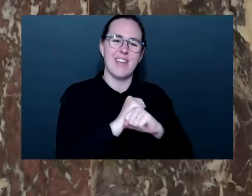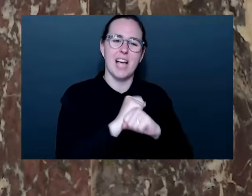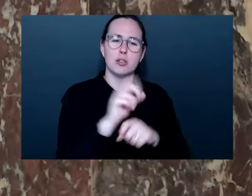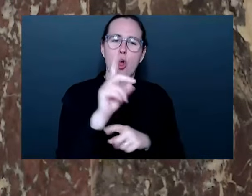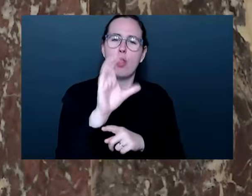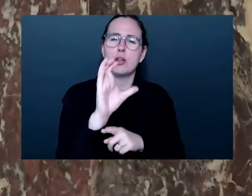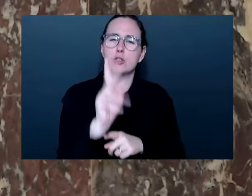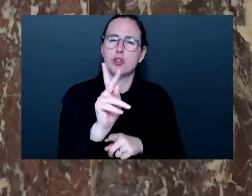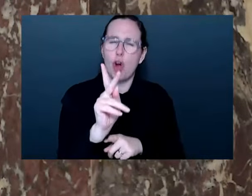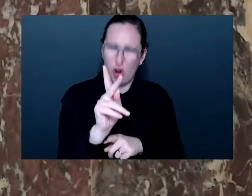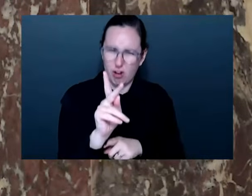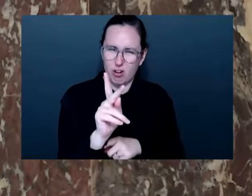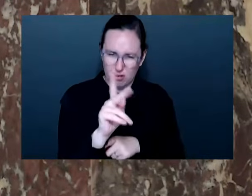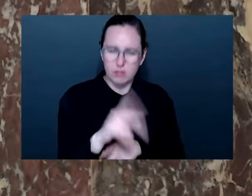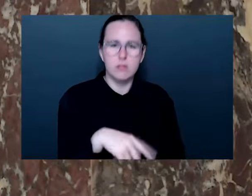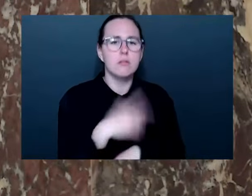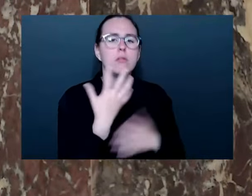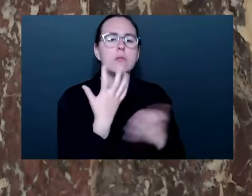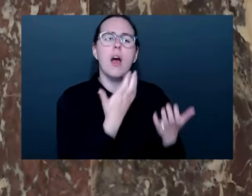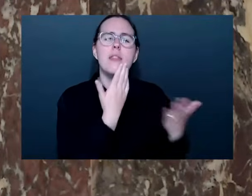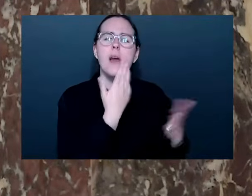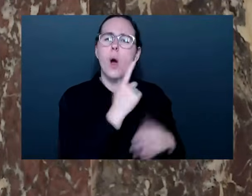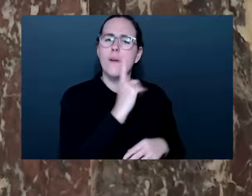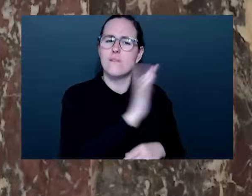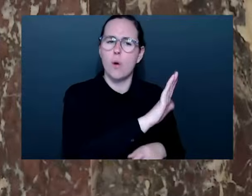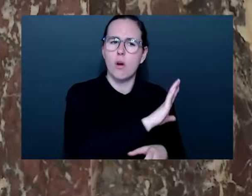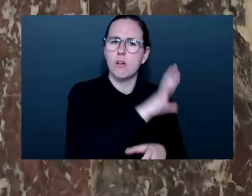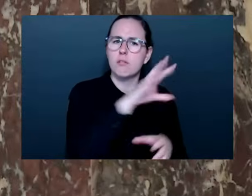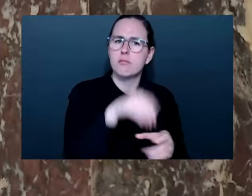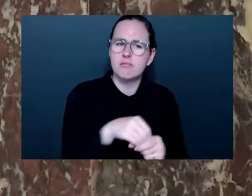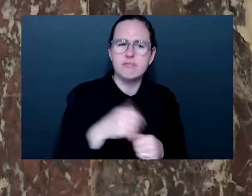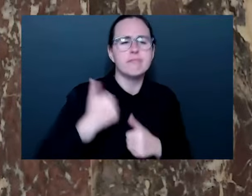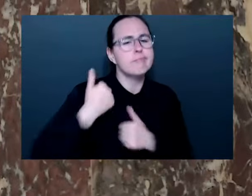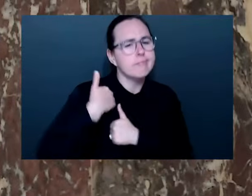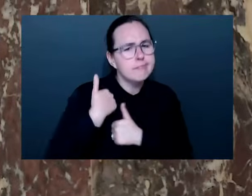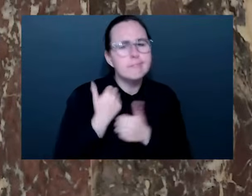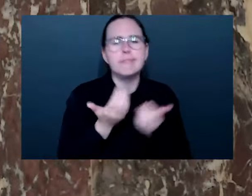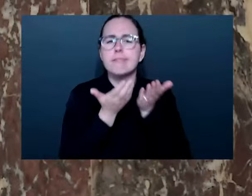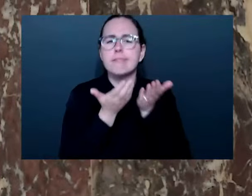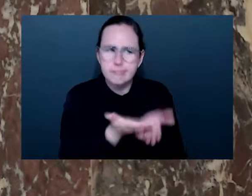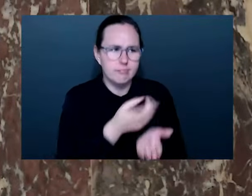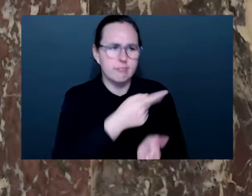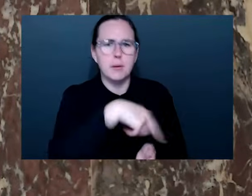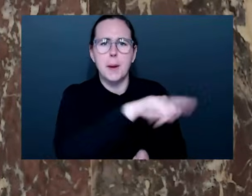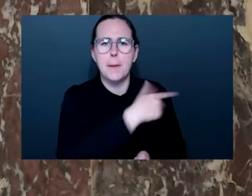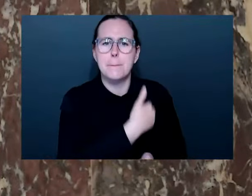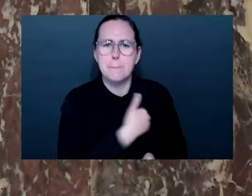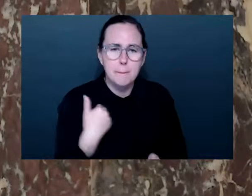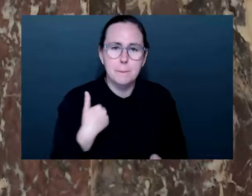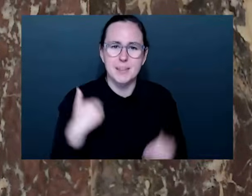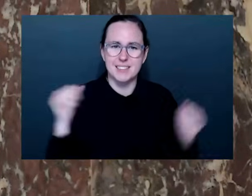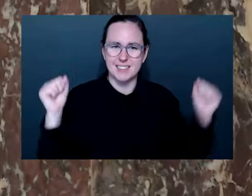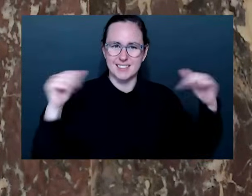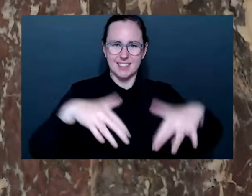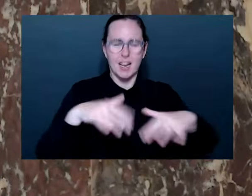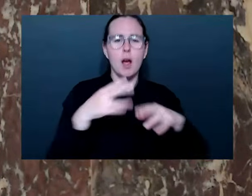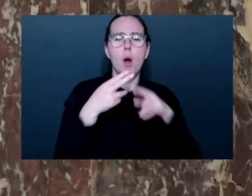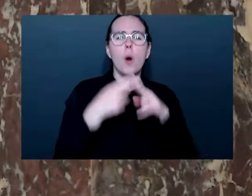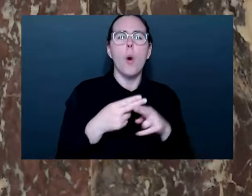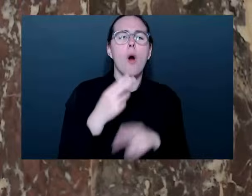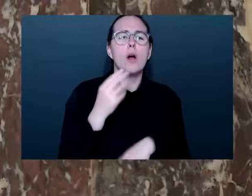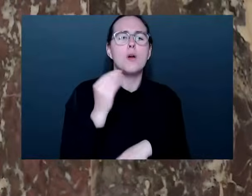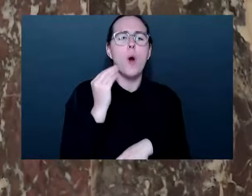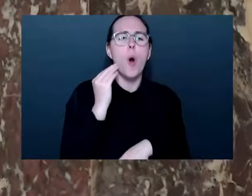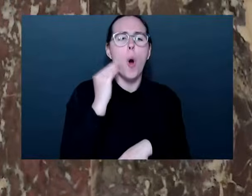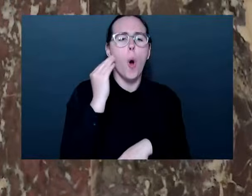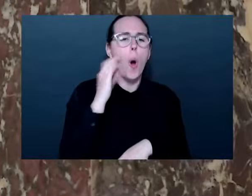CAF members. The day became with a homecoming ceremony. If you've never experienced that, if you ever get to, please take the opportunity.